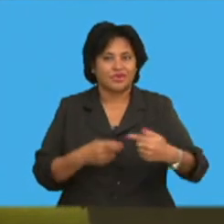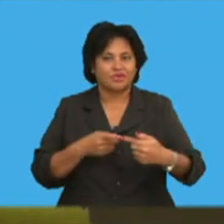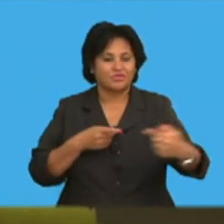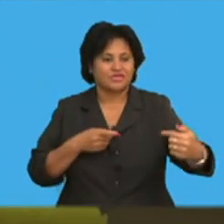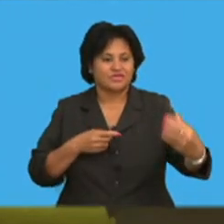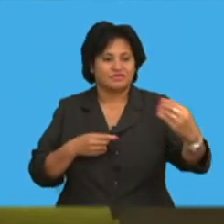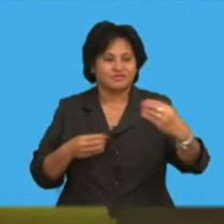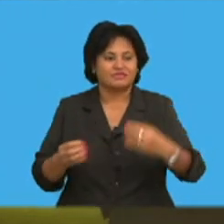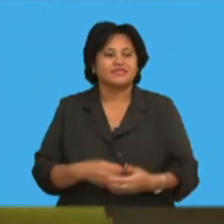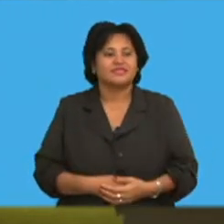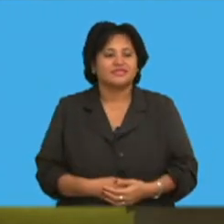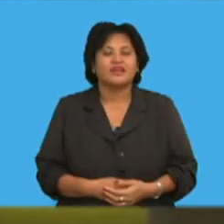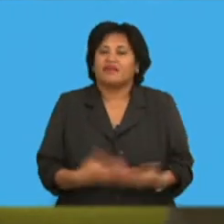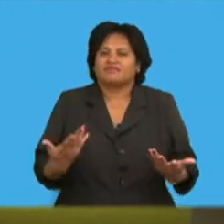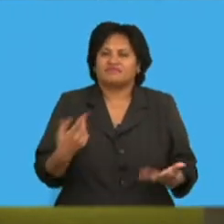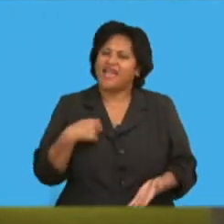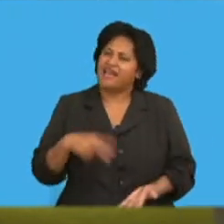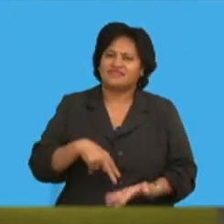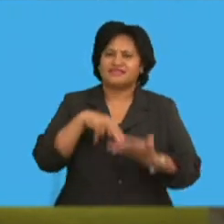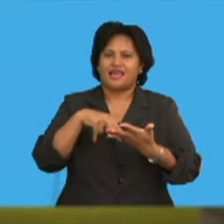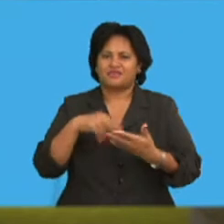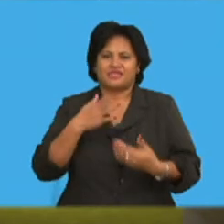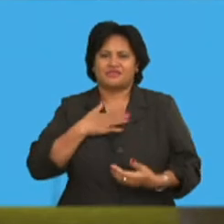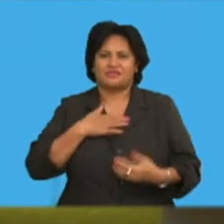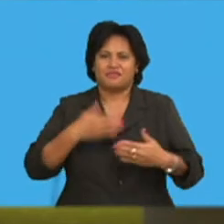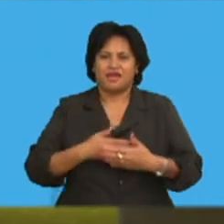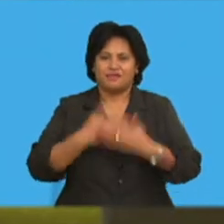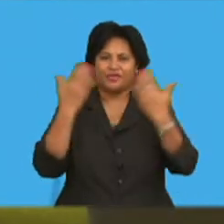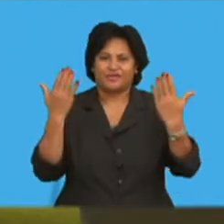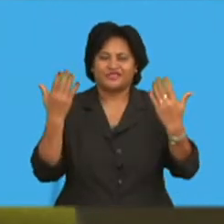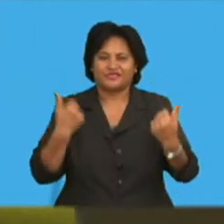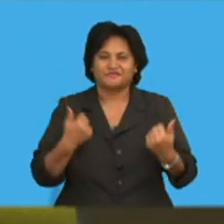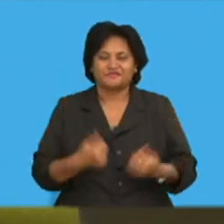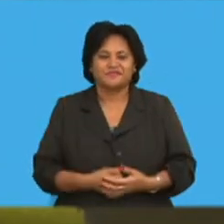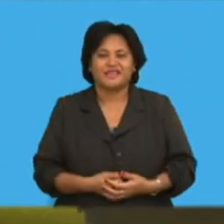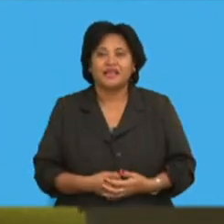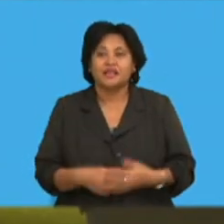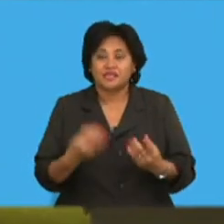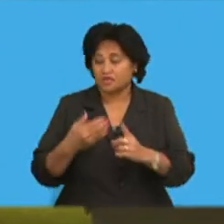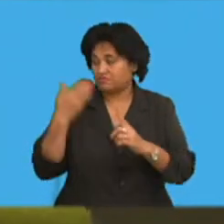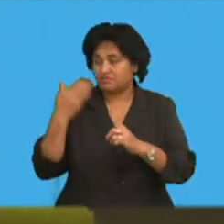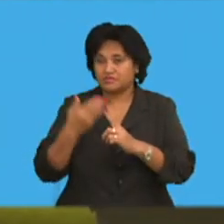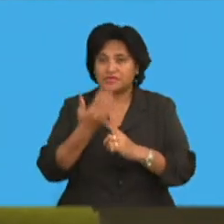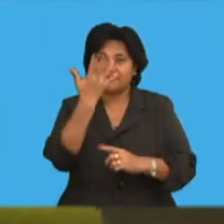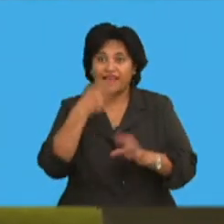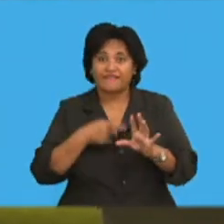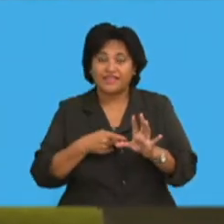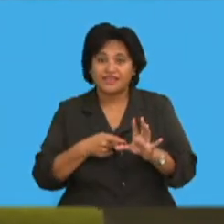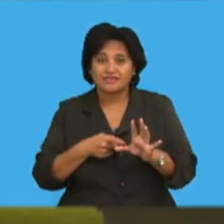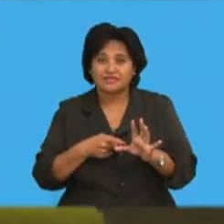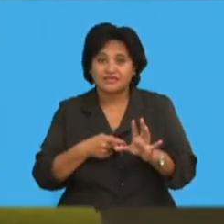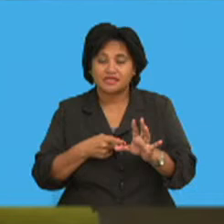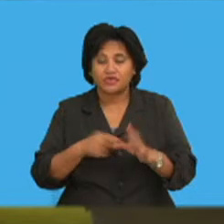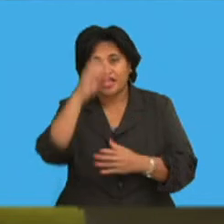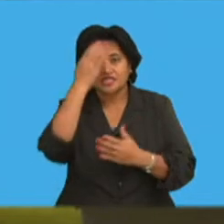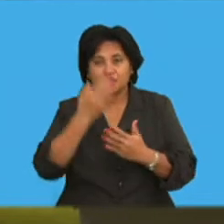standing up, Madam Speaker. It's my birthday, so everybody can see. Sorry. Madam Speaker, over the past 5 years, we have experienced an average